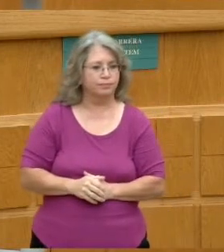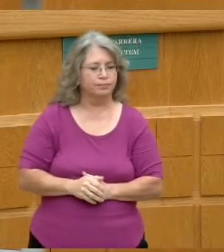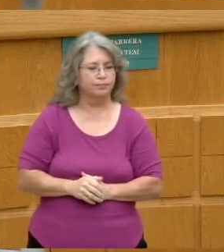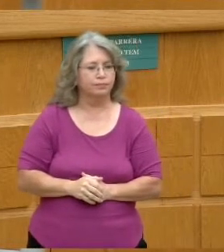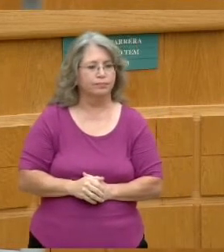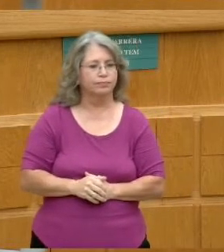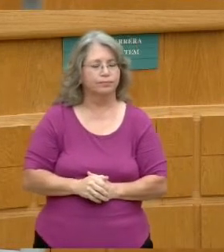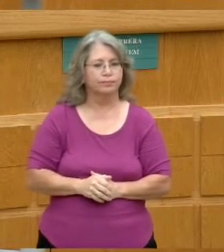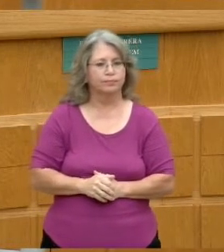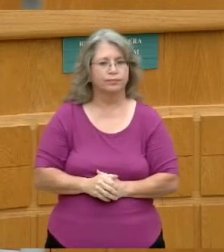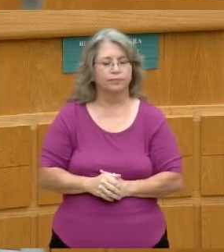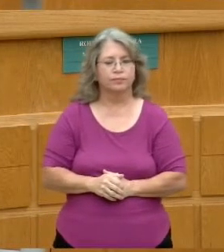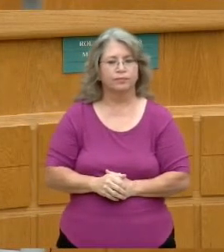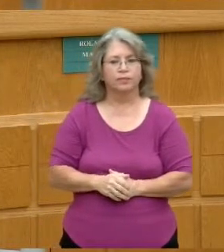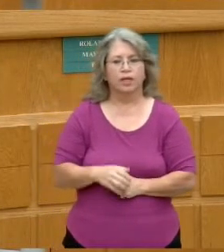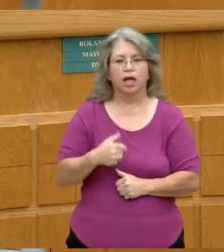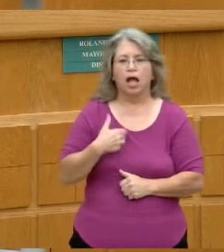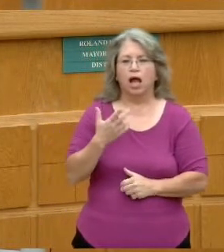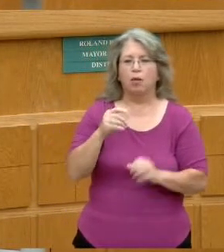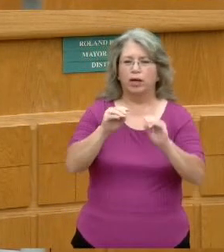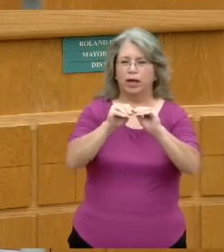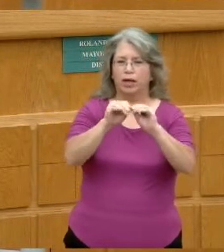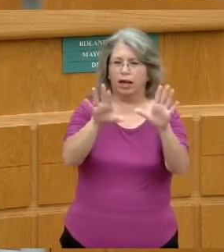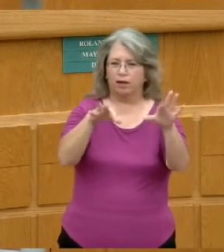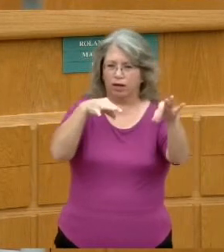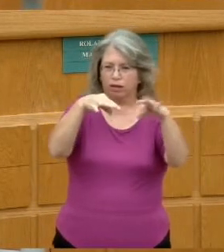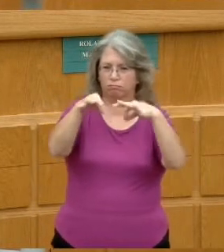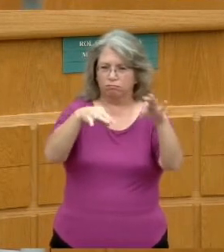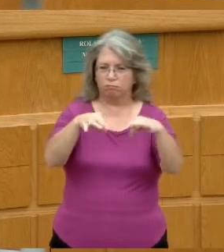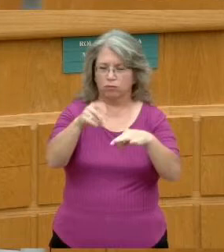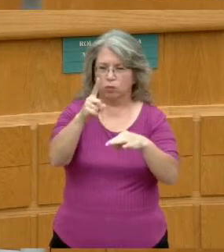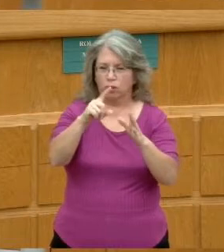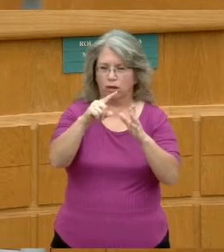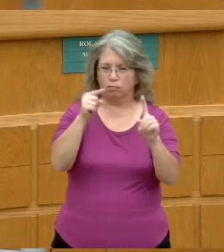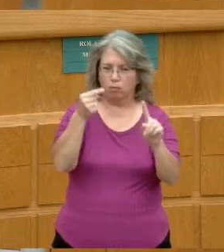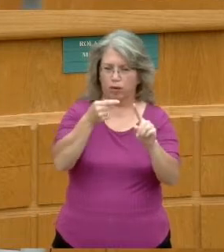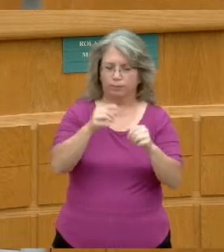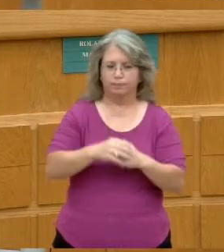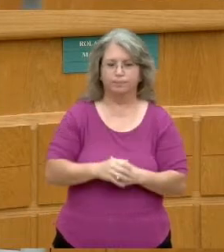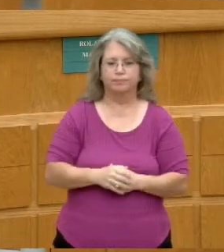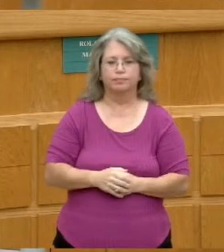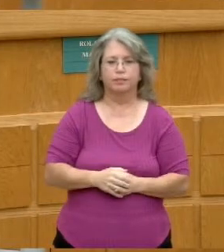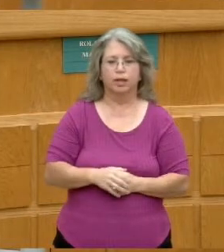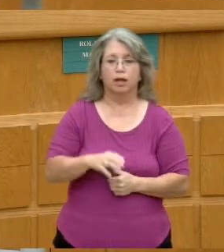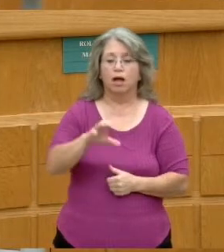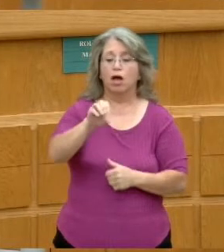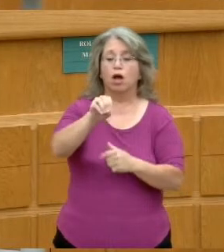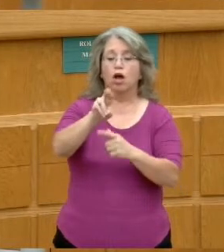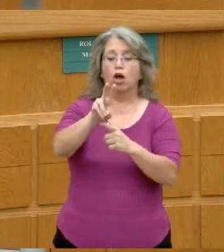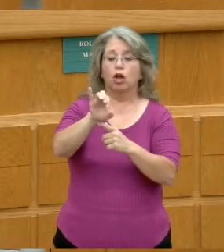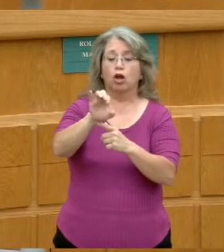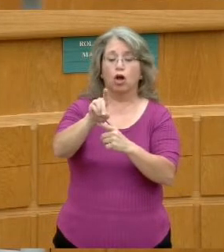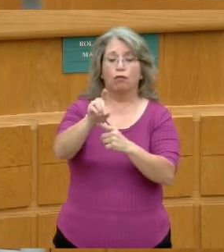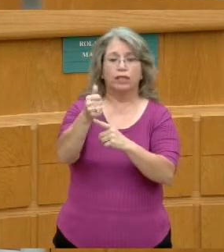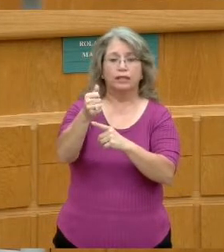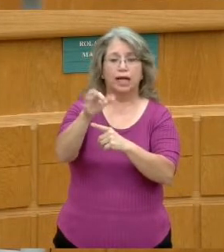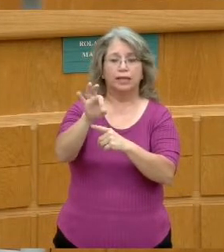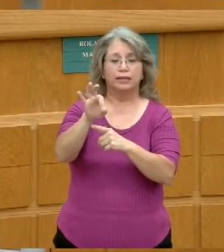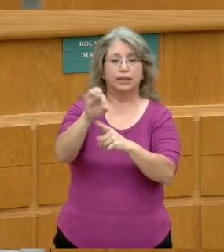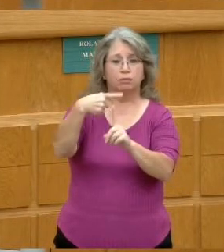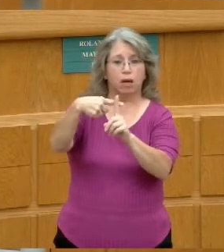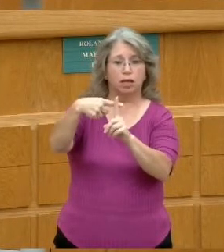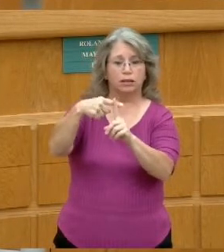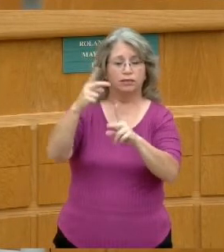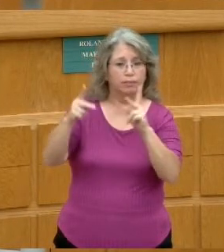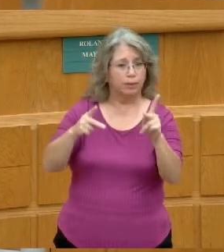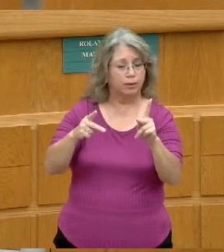I want to clarify a point on COVID-19 persons in our community. COVID-19 positive persons are not allowed to go to